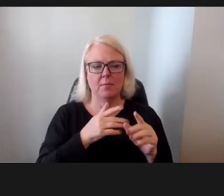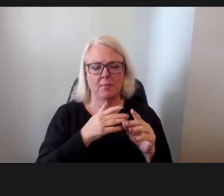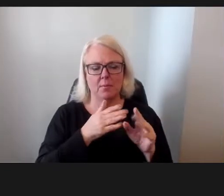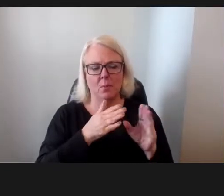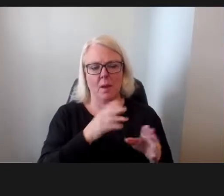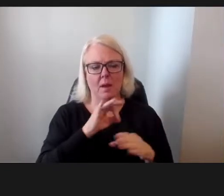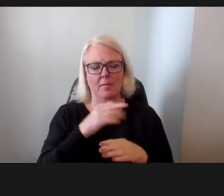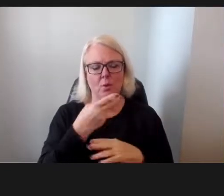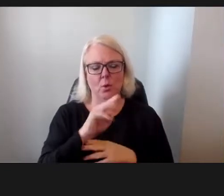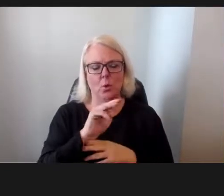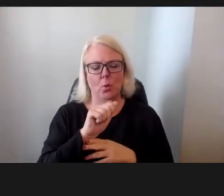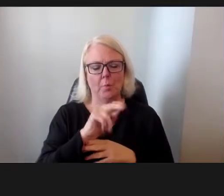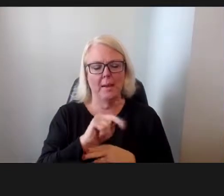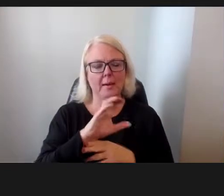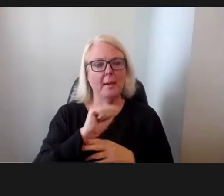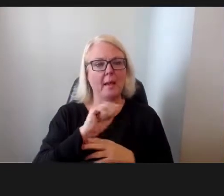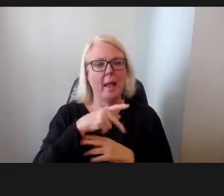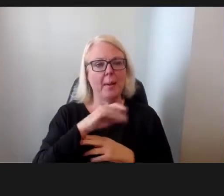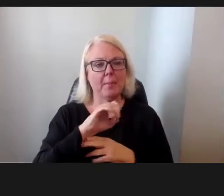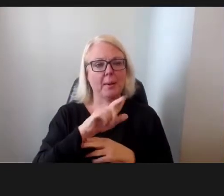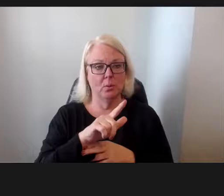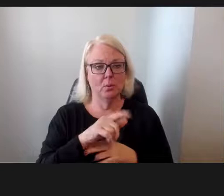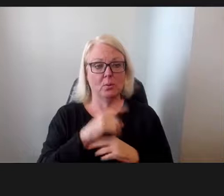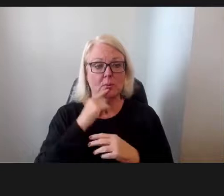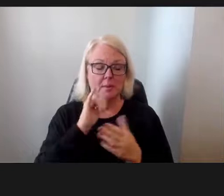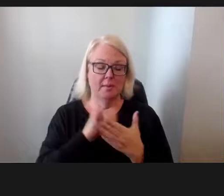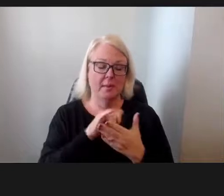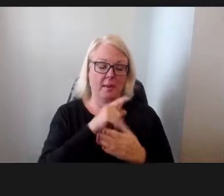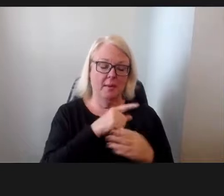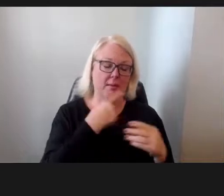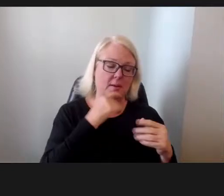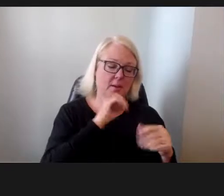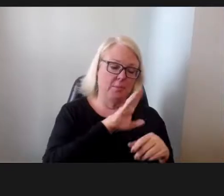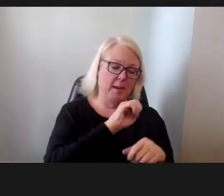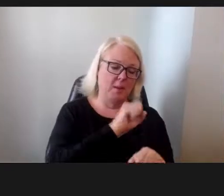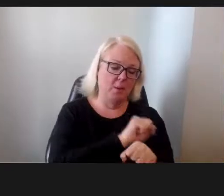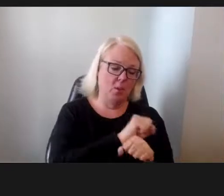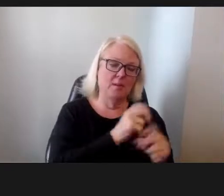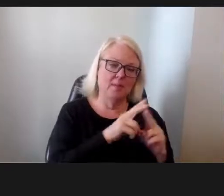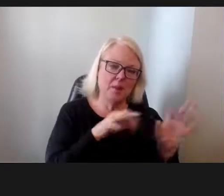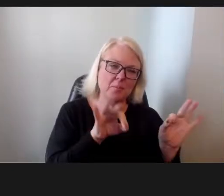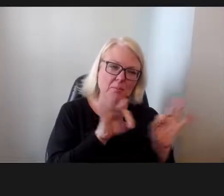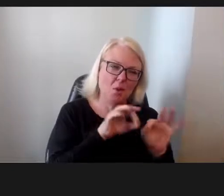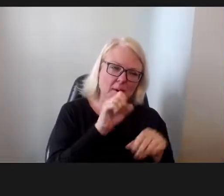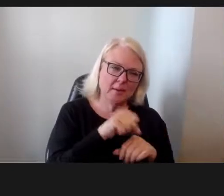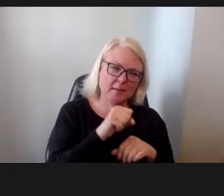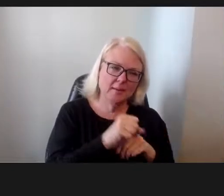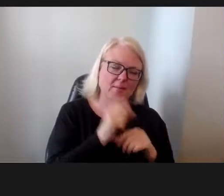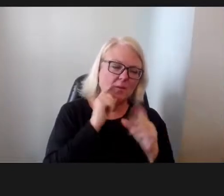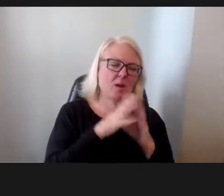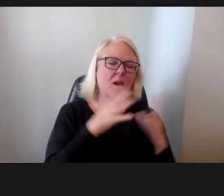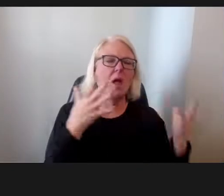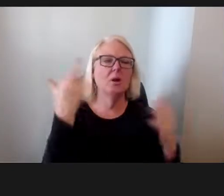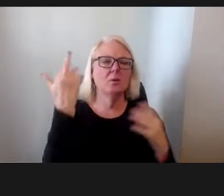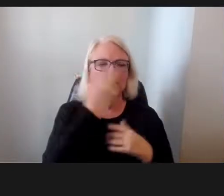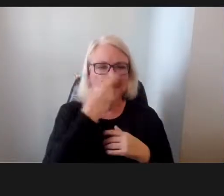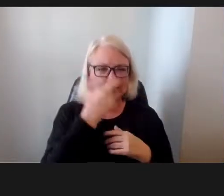capital. Now, in a practical sense, being employed is very important for a lot of